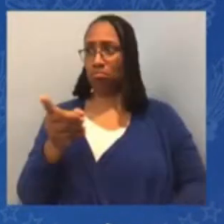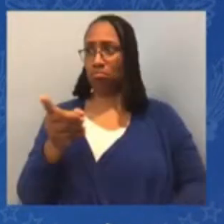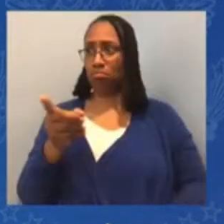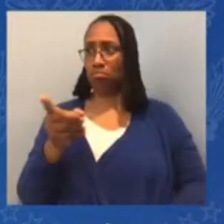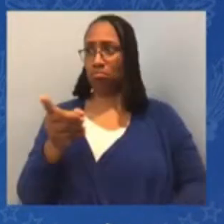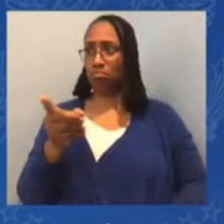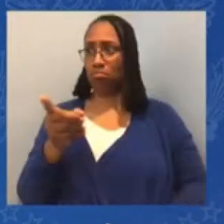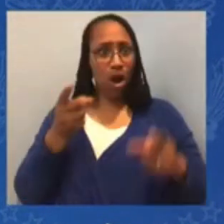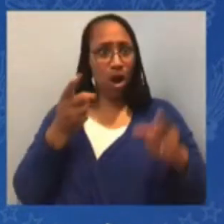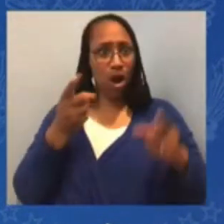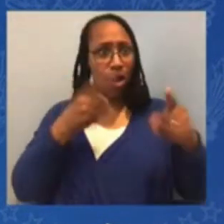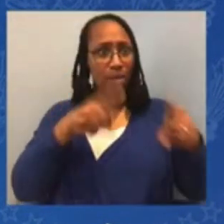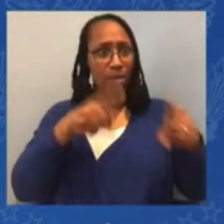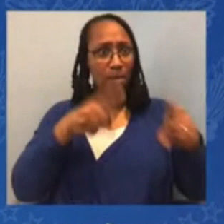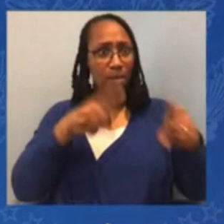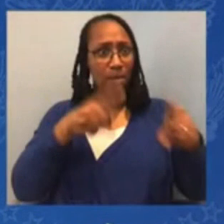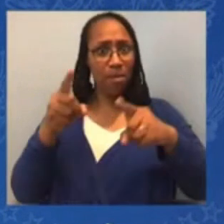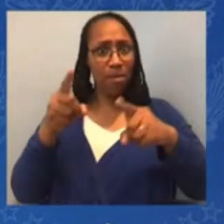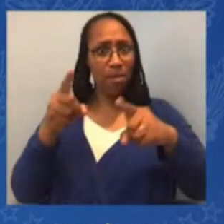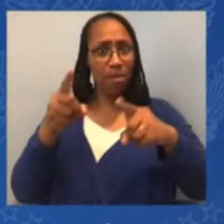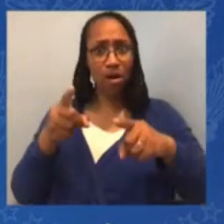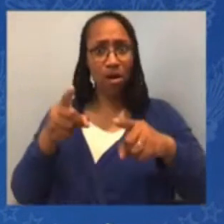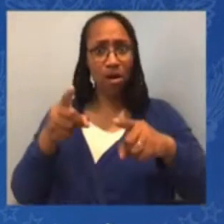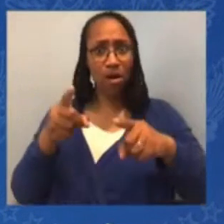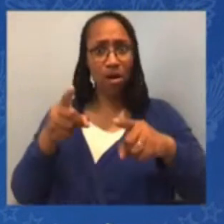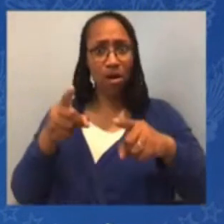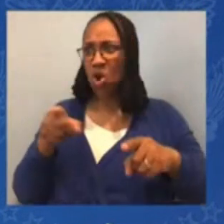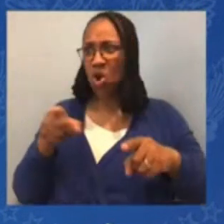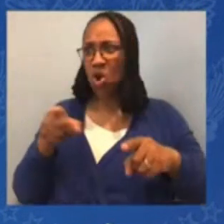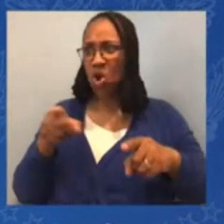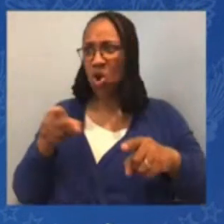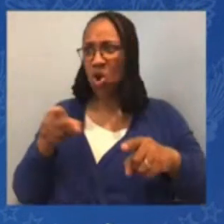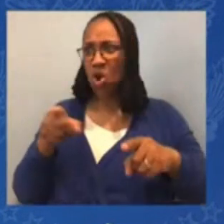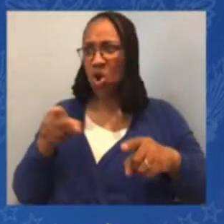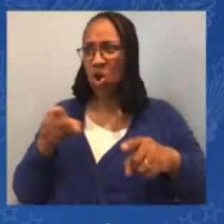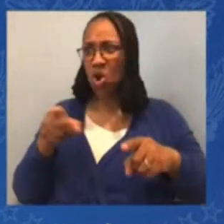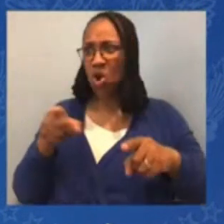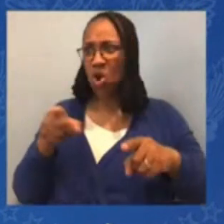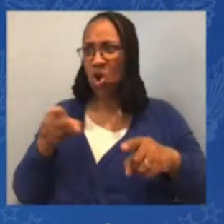matters. It matters. It matters. It matters. And you can